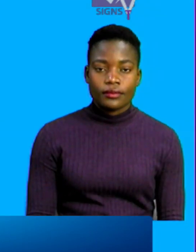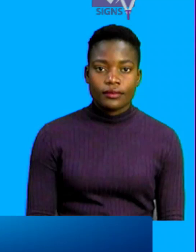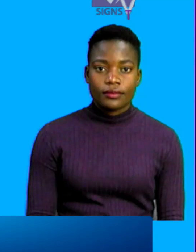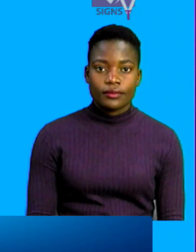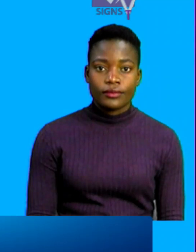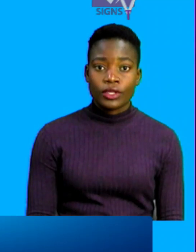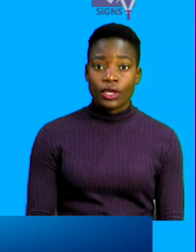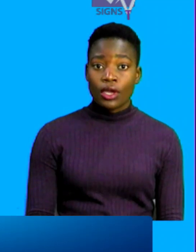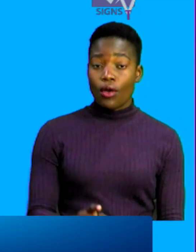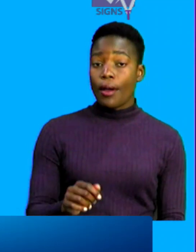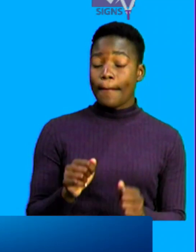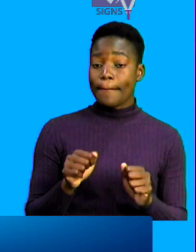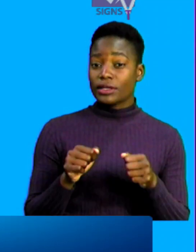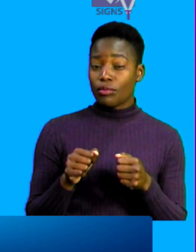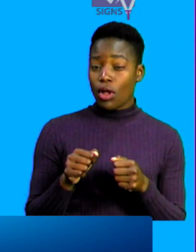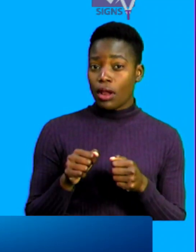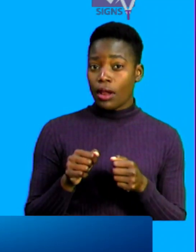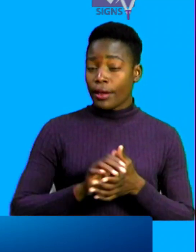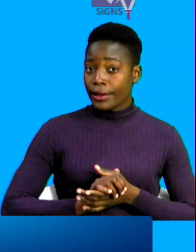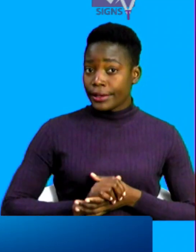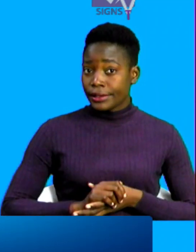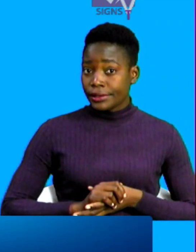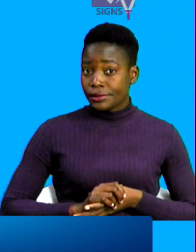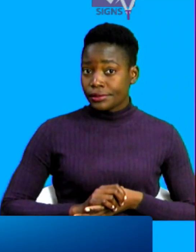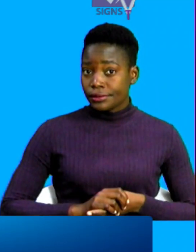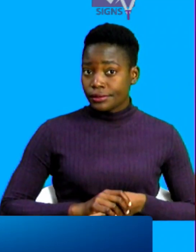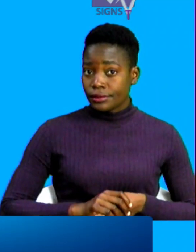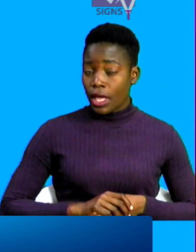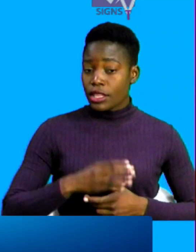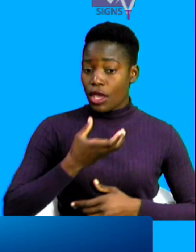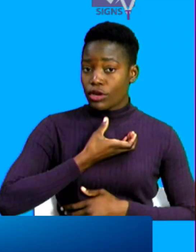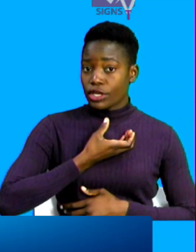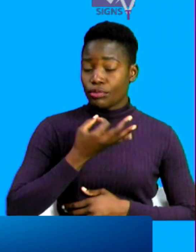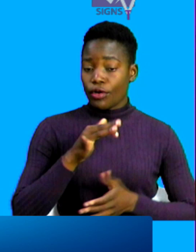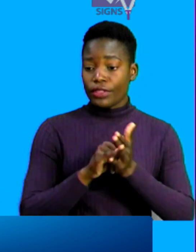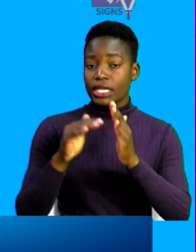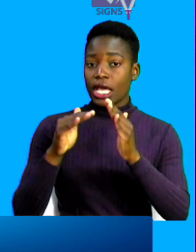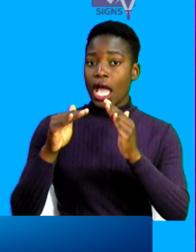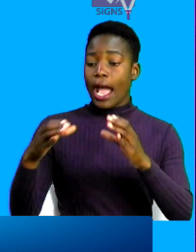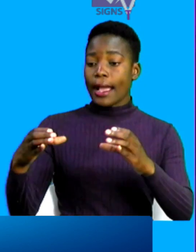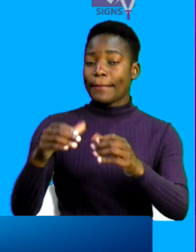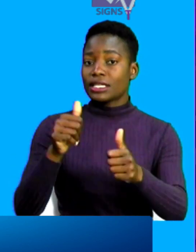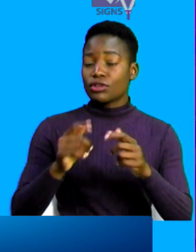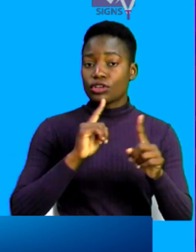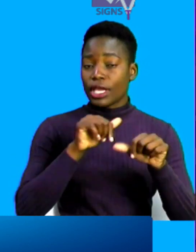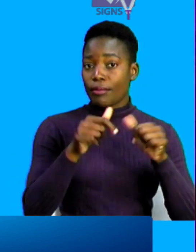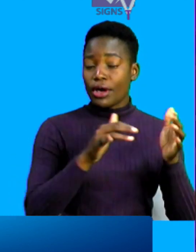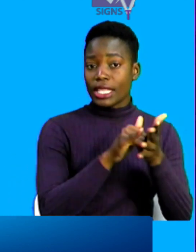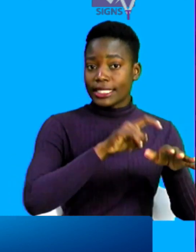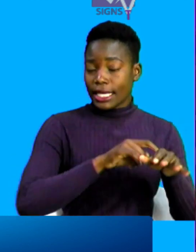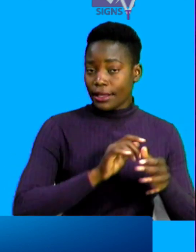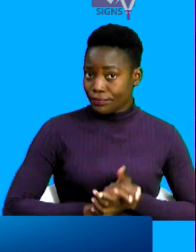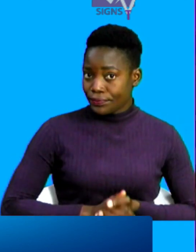Did you ever get to fully unearth ownership of some of those companies that we are talking about that particular time? And